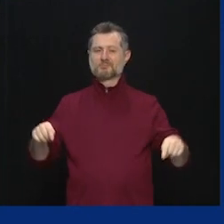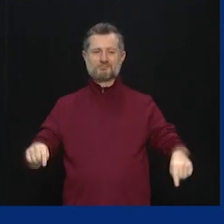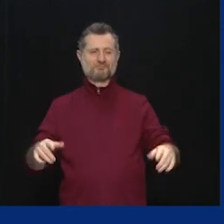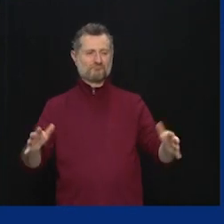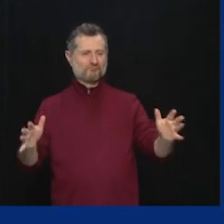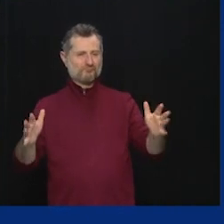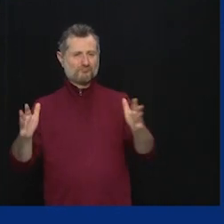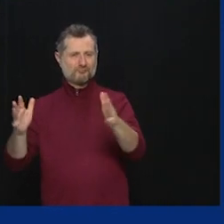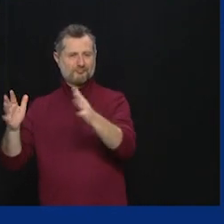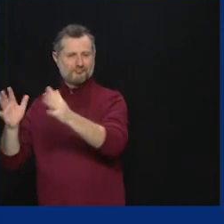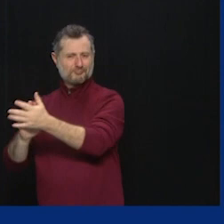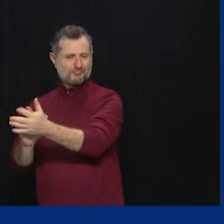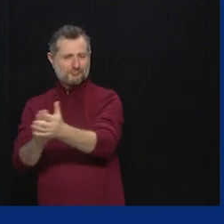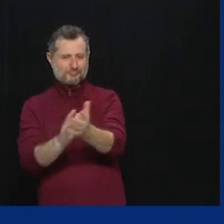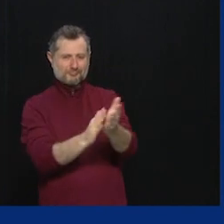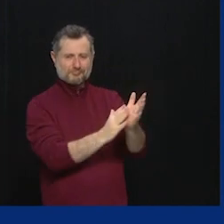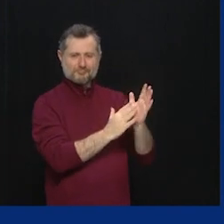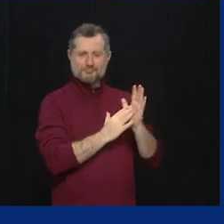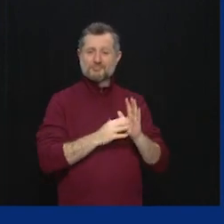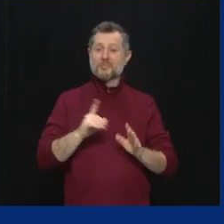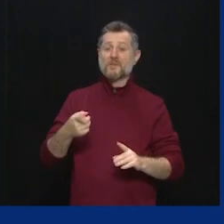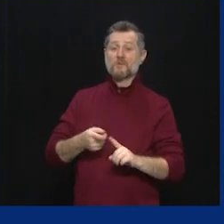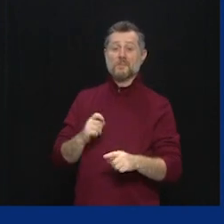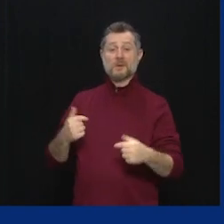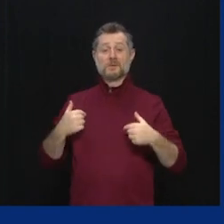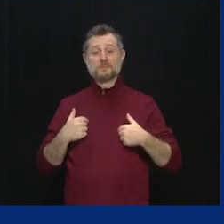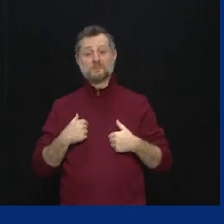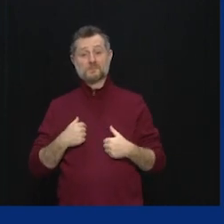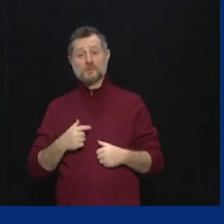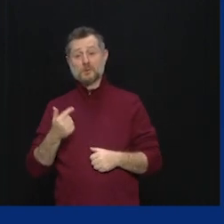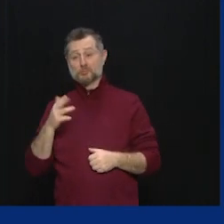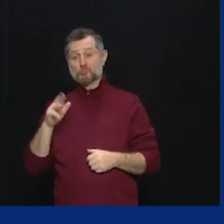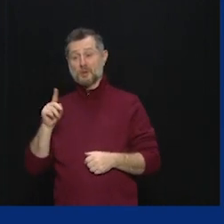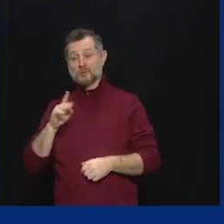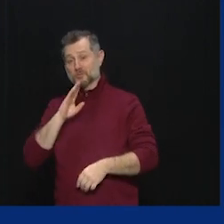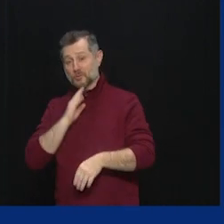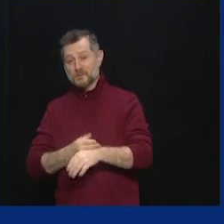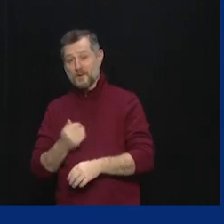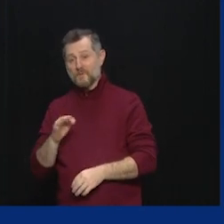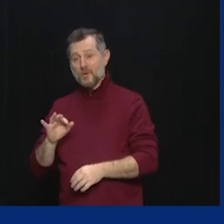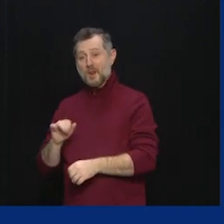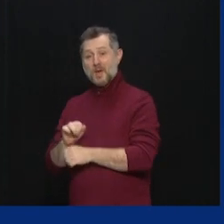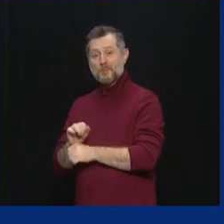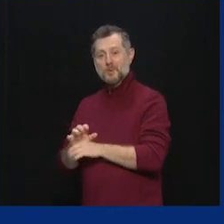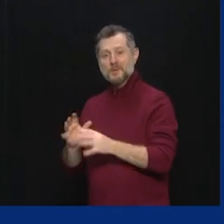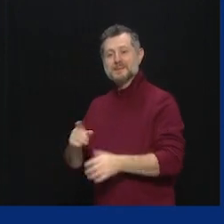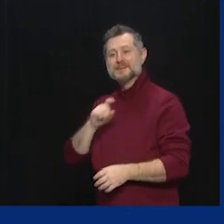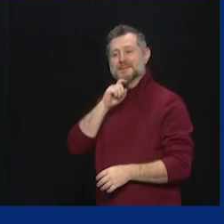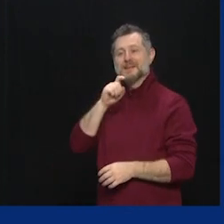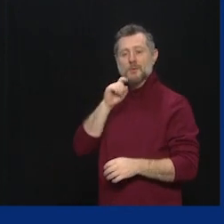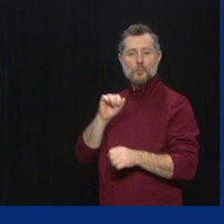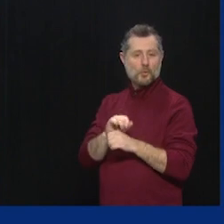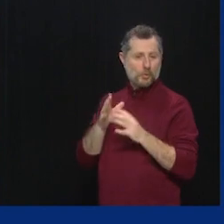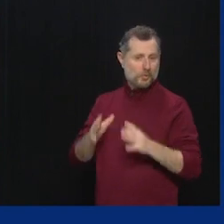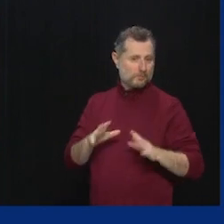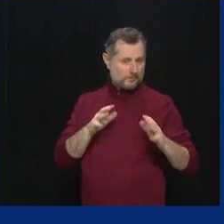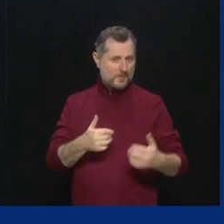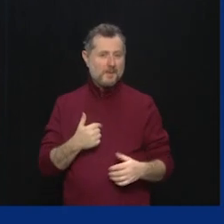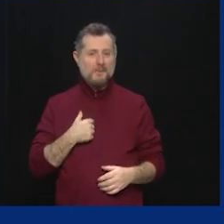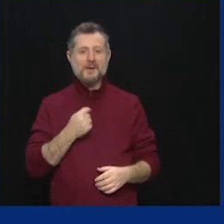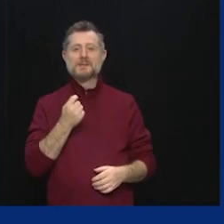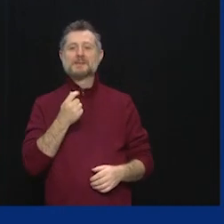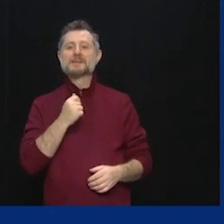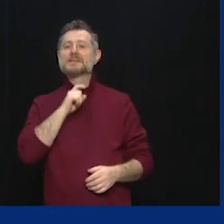And that's from the granddaughter of laborers, steel workers. I have a little bit of steel running through my veins, through